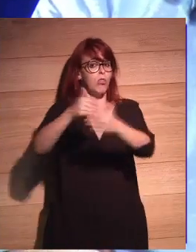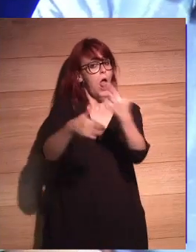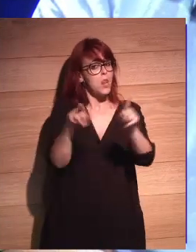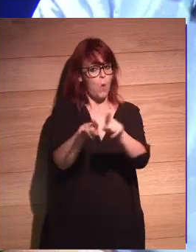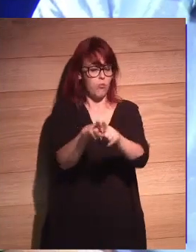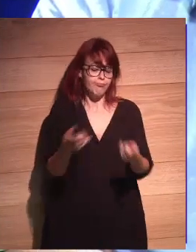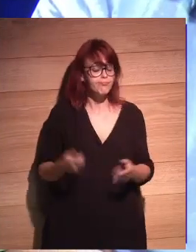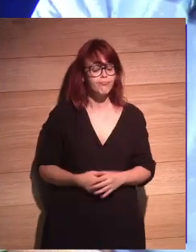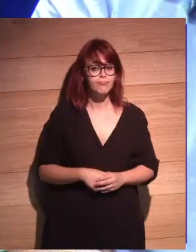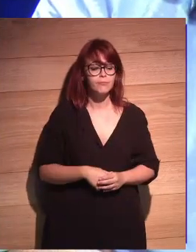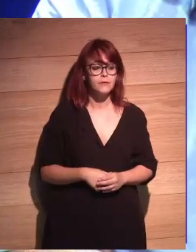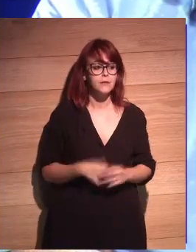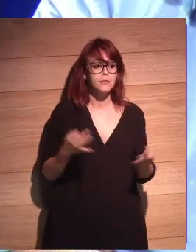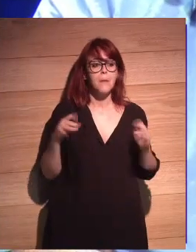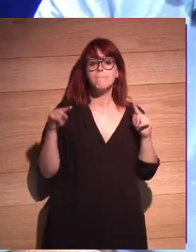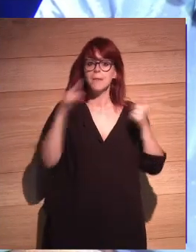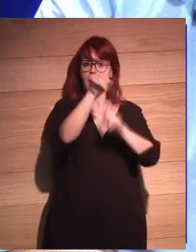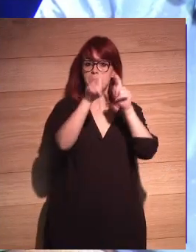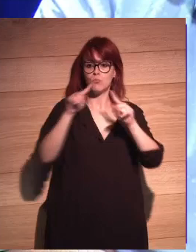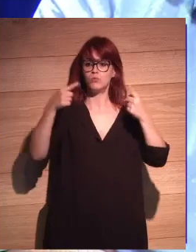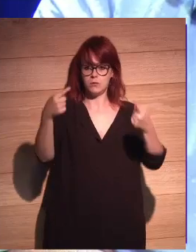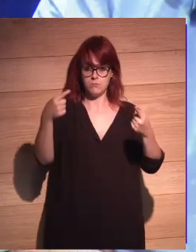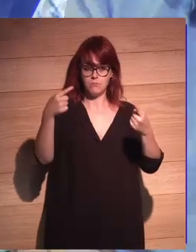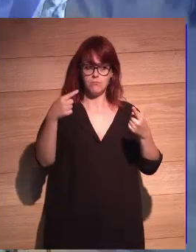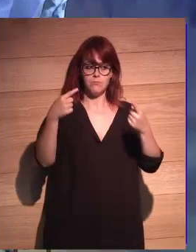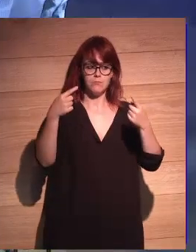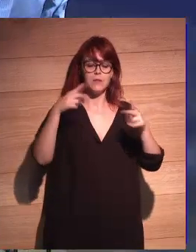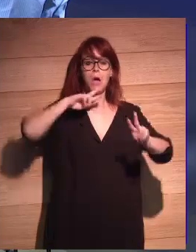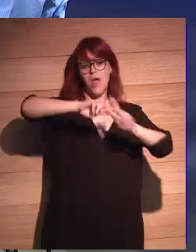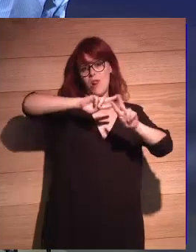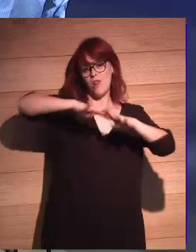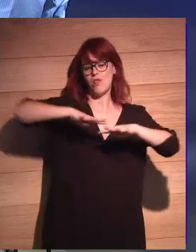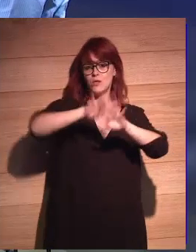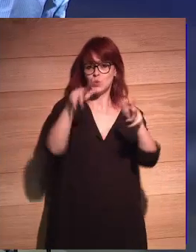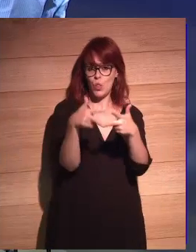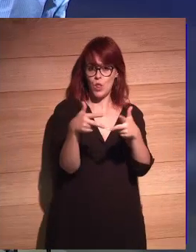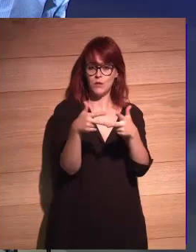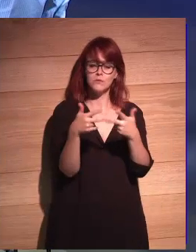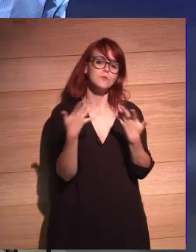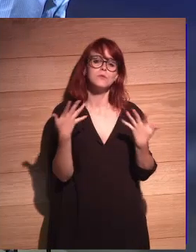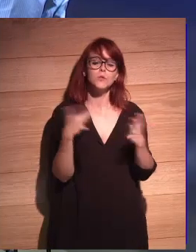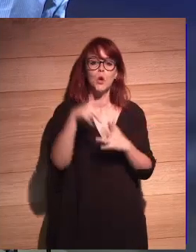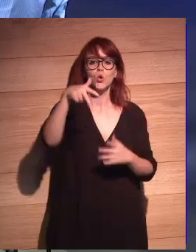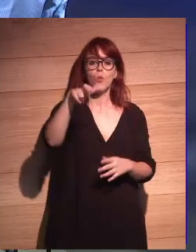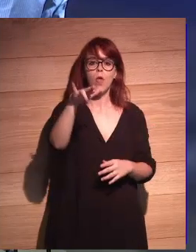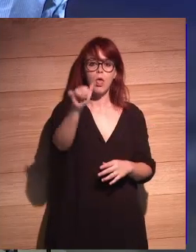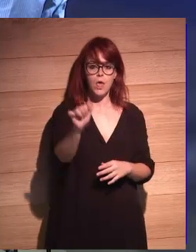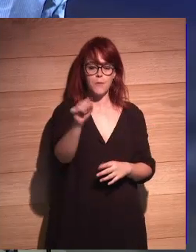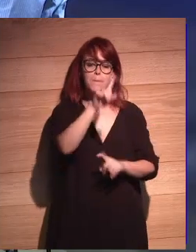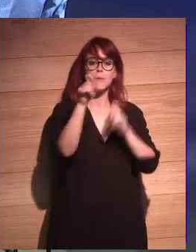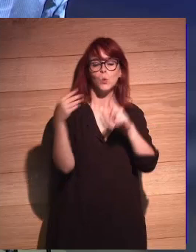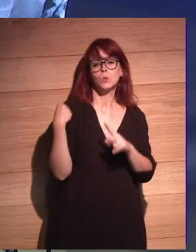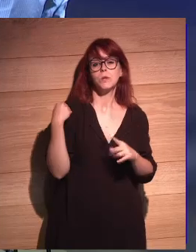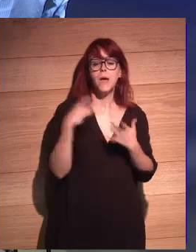the methodology will be, the rest of the methodology, will be more traditional. So we get the first question from the media. It's